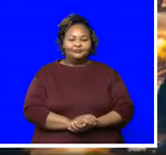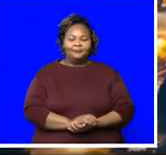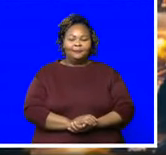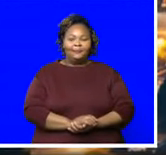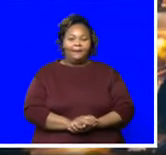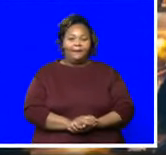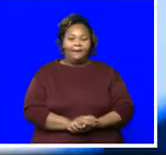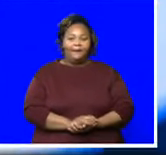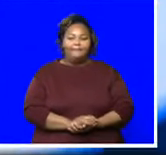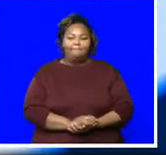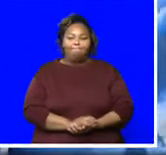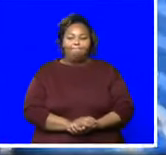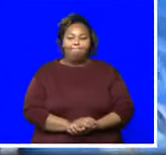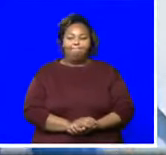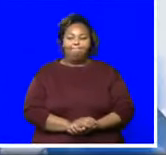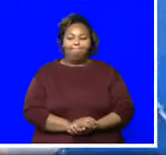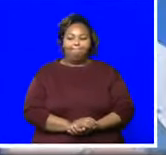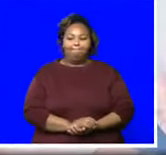phambili kulosuku lalomuhla